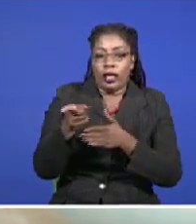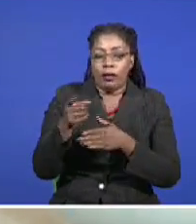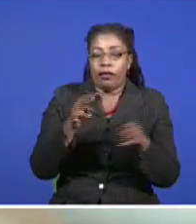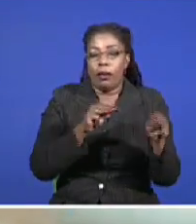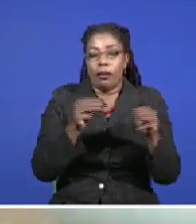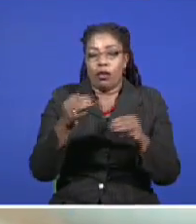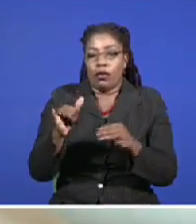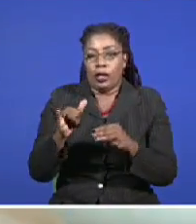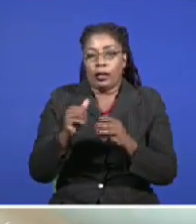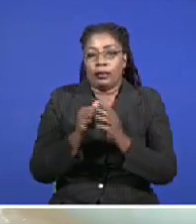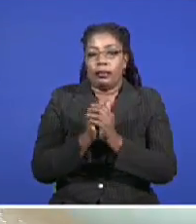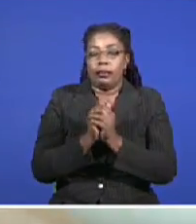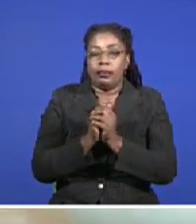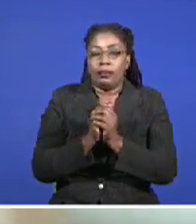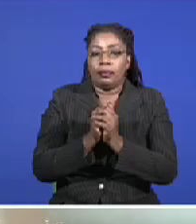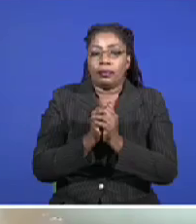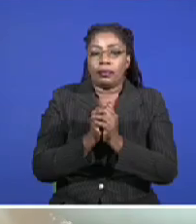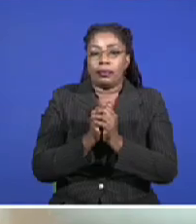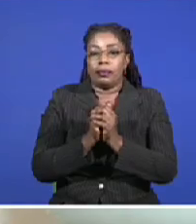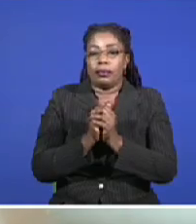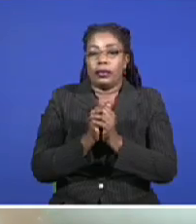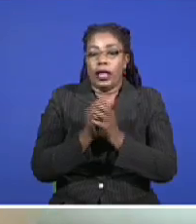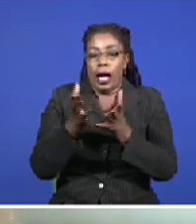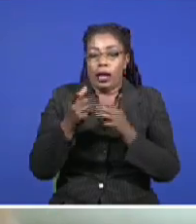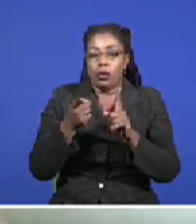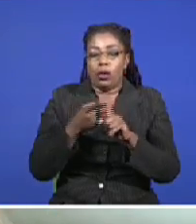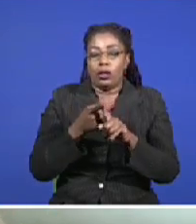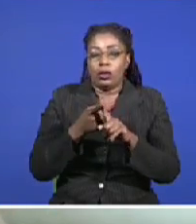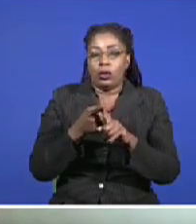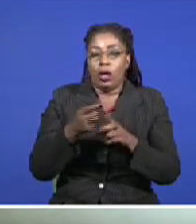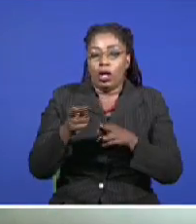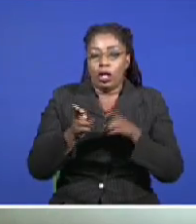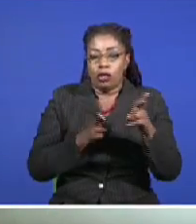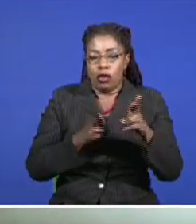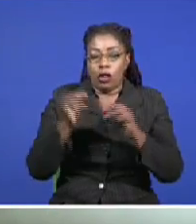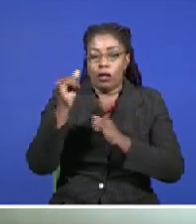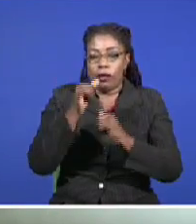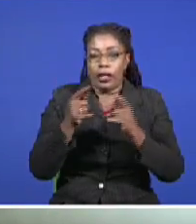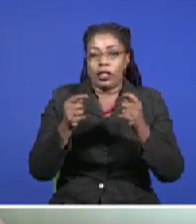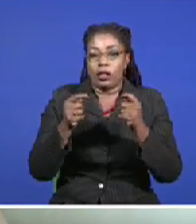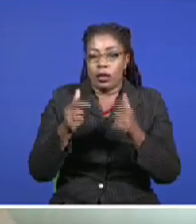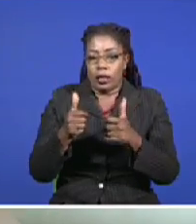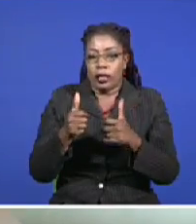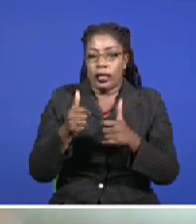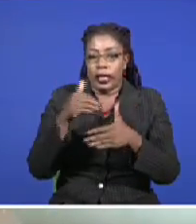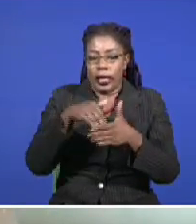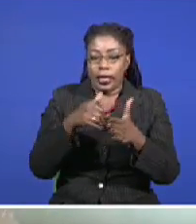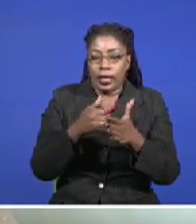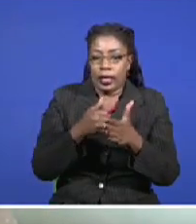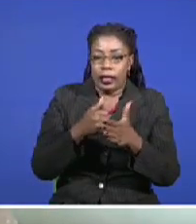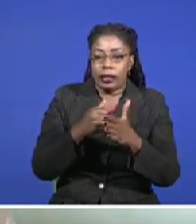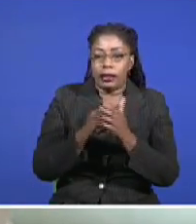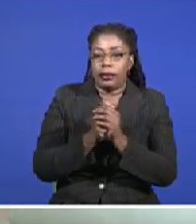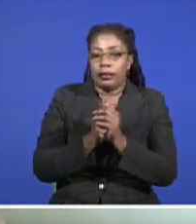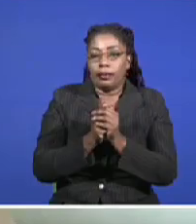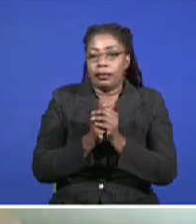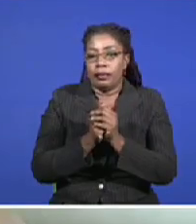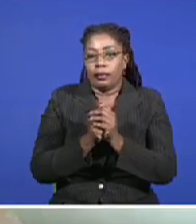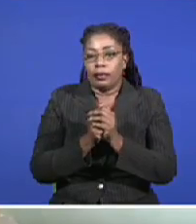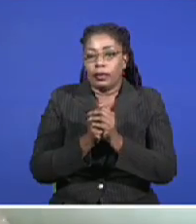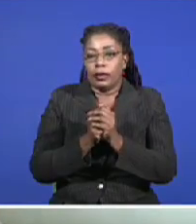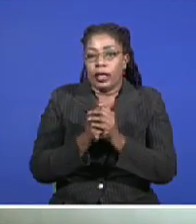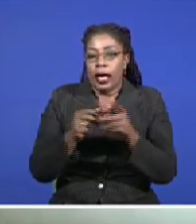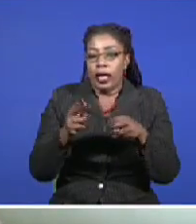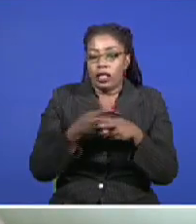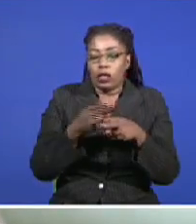trying to go through all that, so I want to control the fight as soon as possible and it as soon as